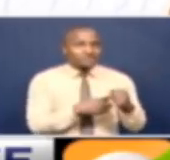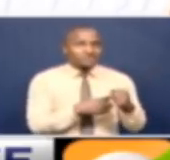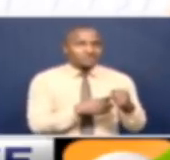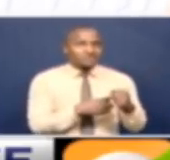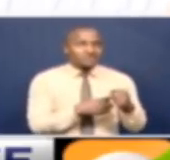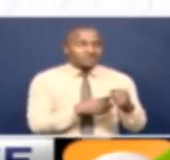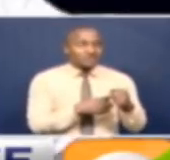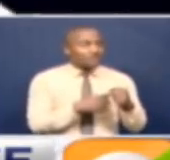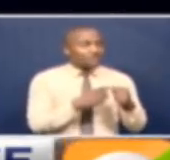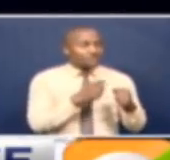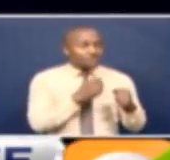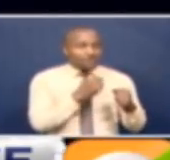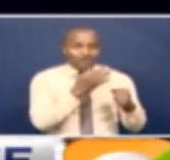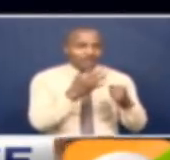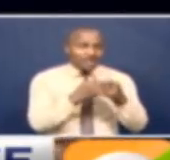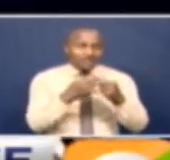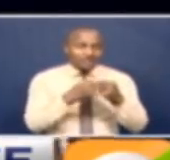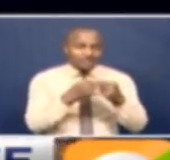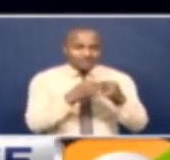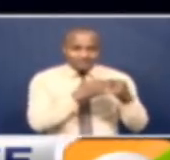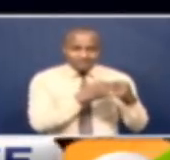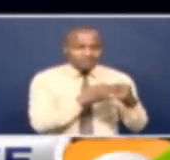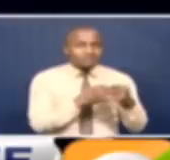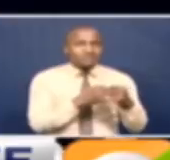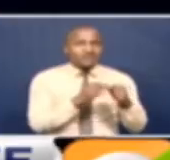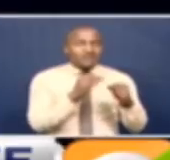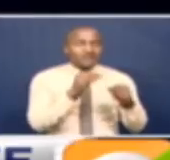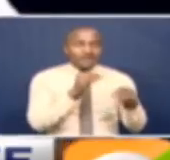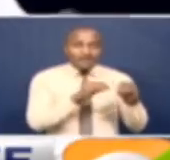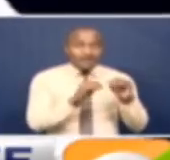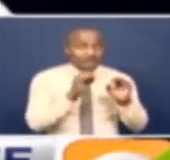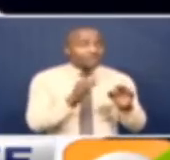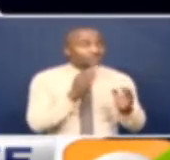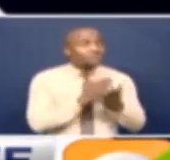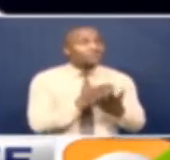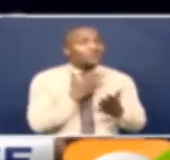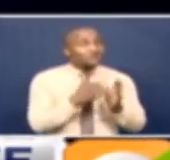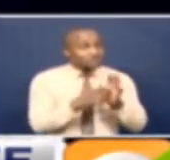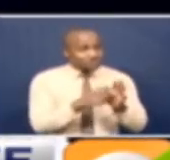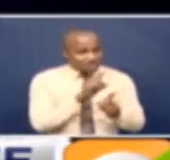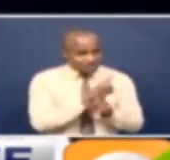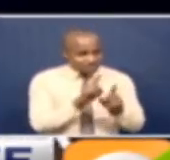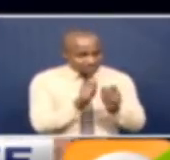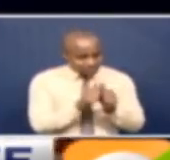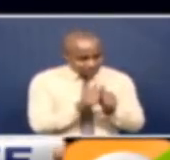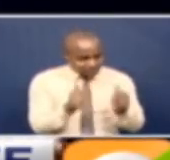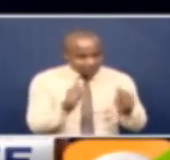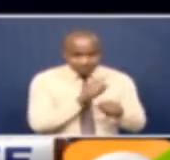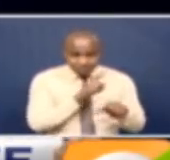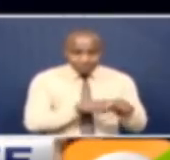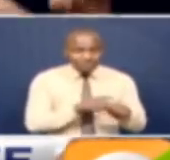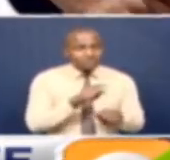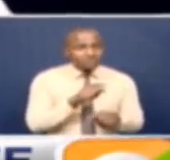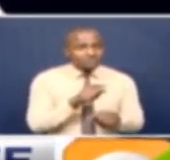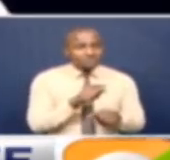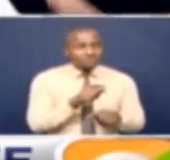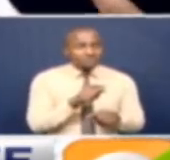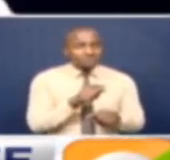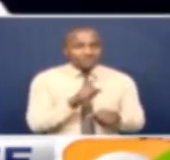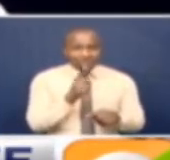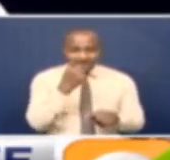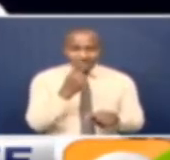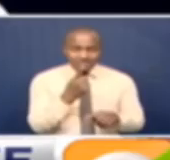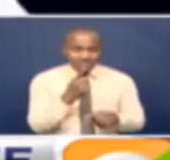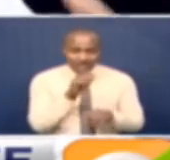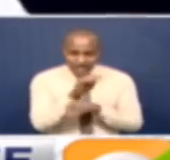election? So if they really wanted to prove to Kenyans that they have done everything right, the first thing that IEBC should have done is to open the